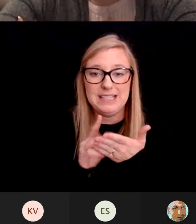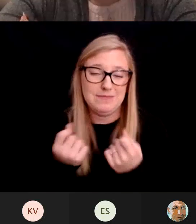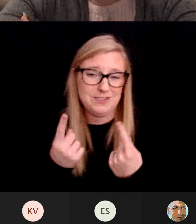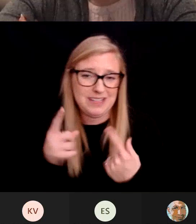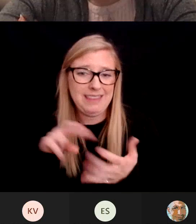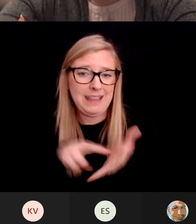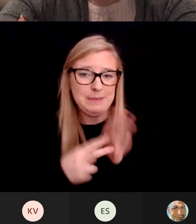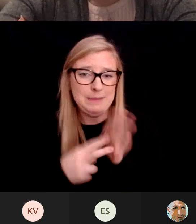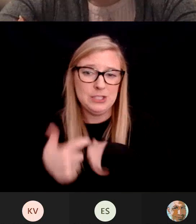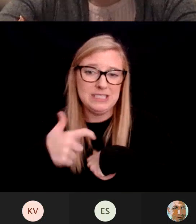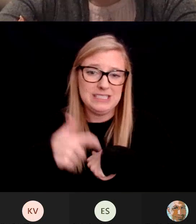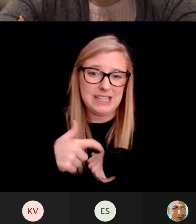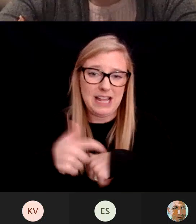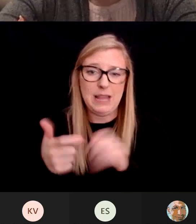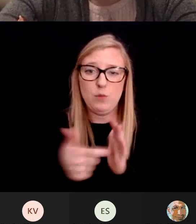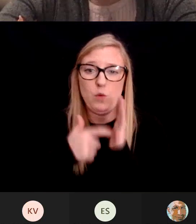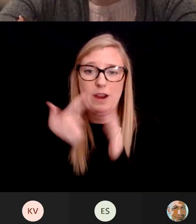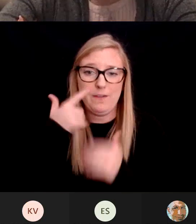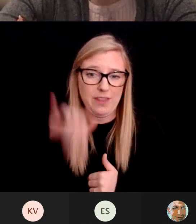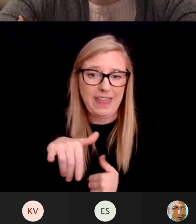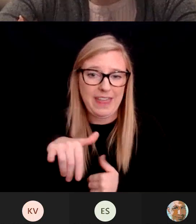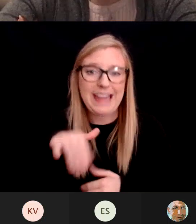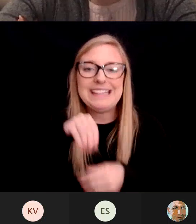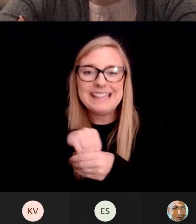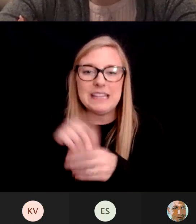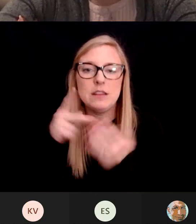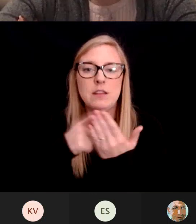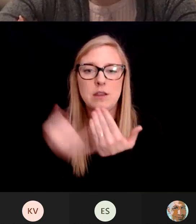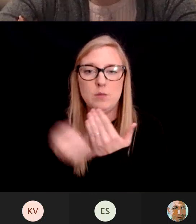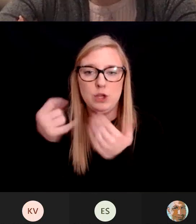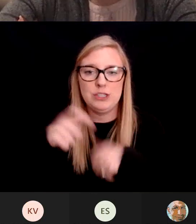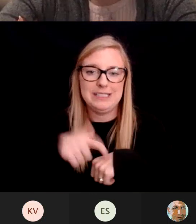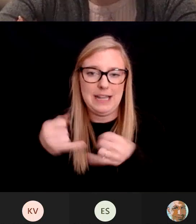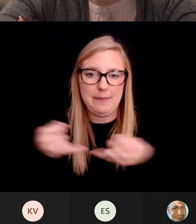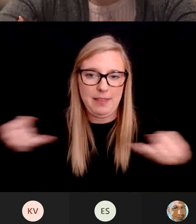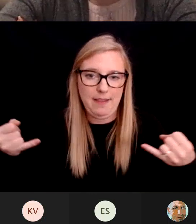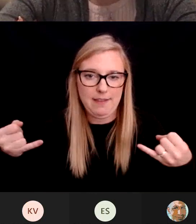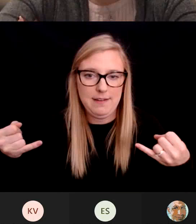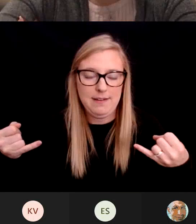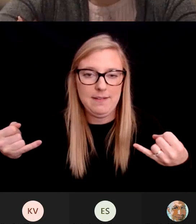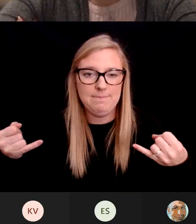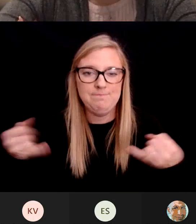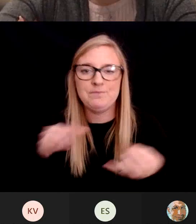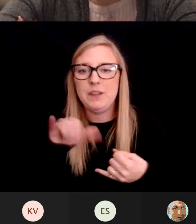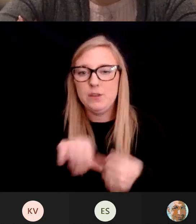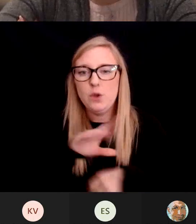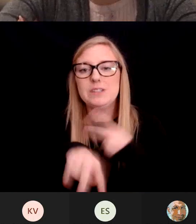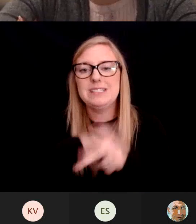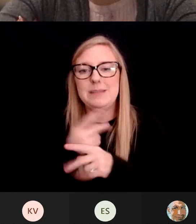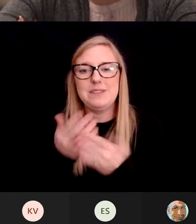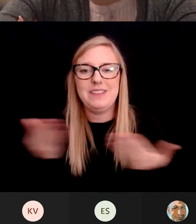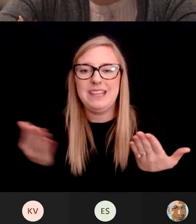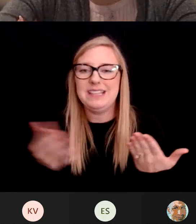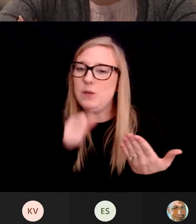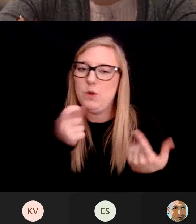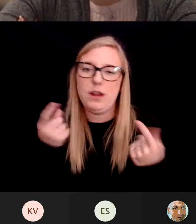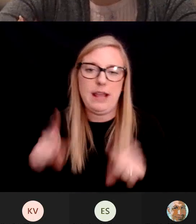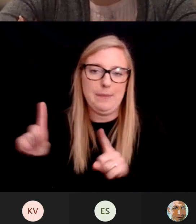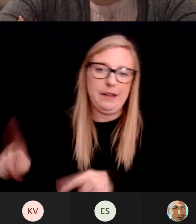that in the project timeline, and those sorts of things, weren't happening either. And